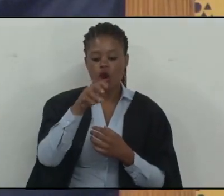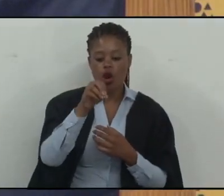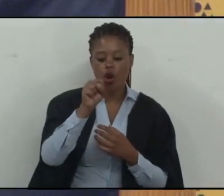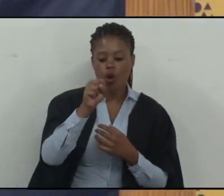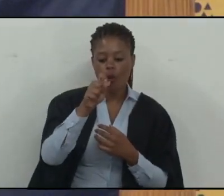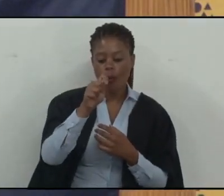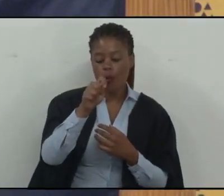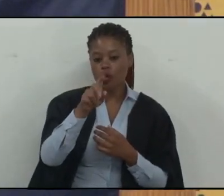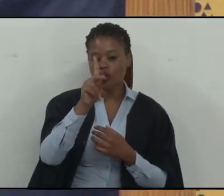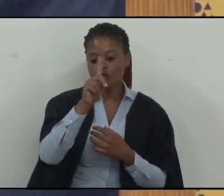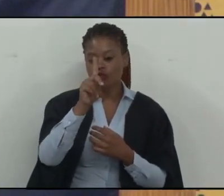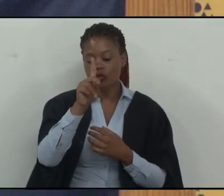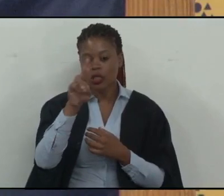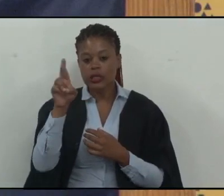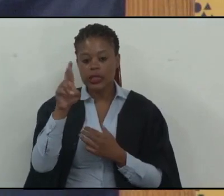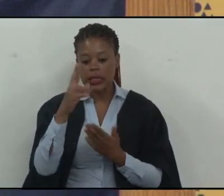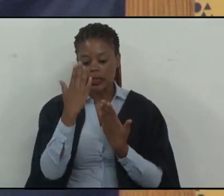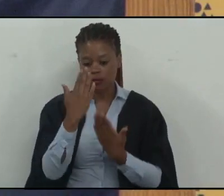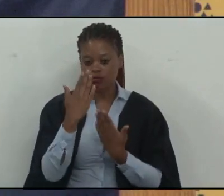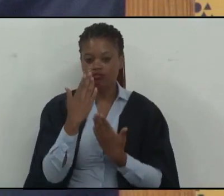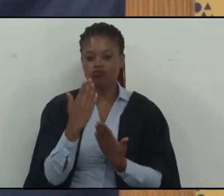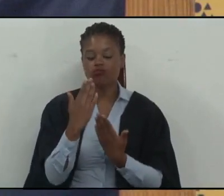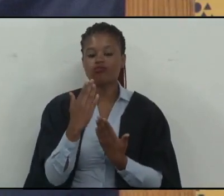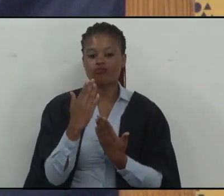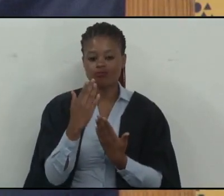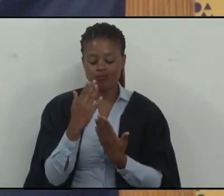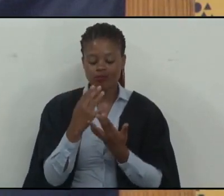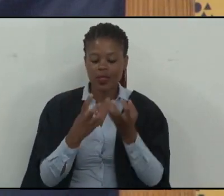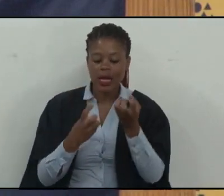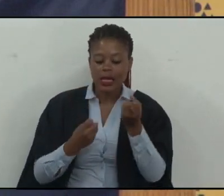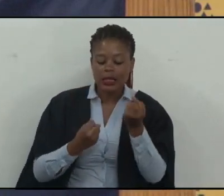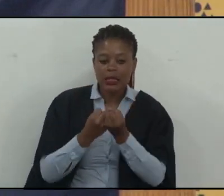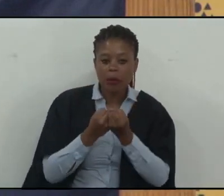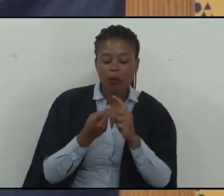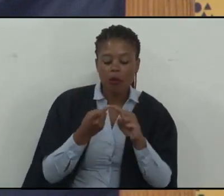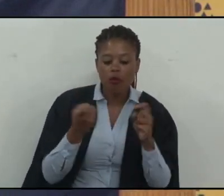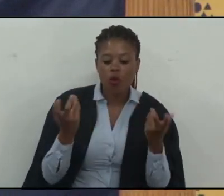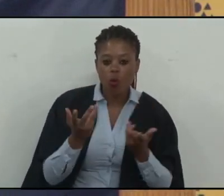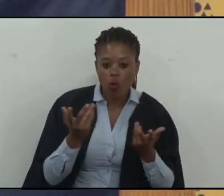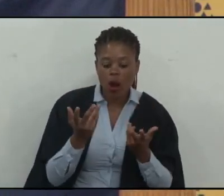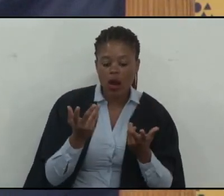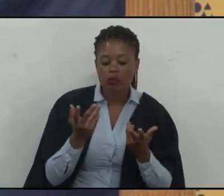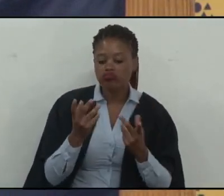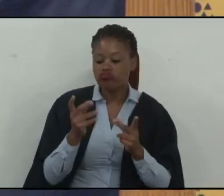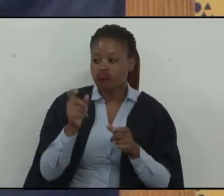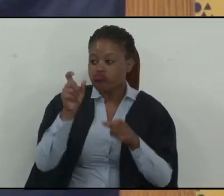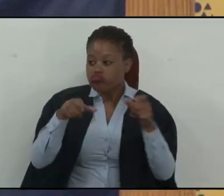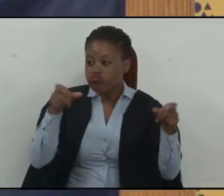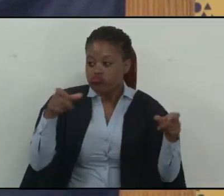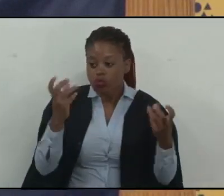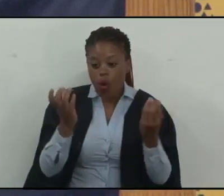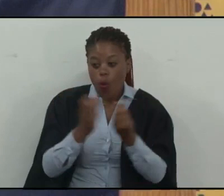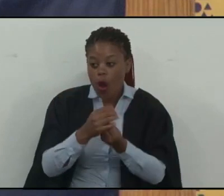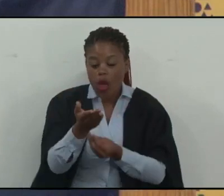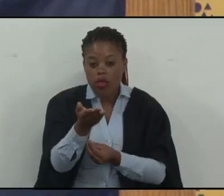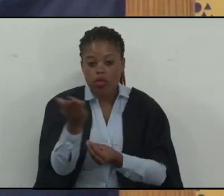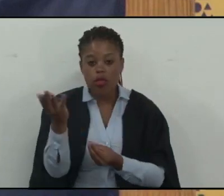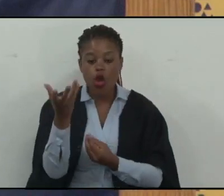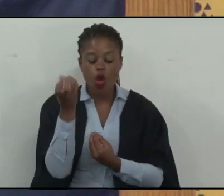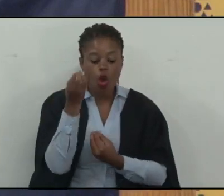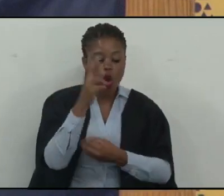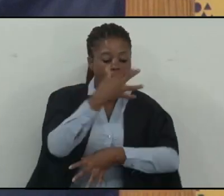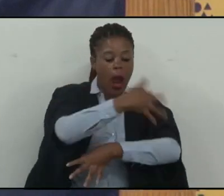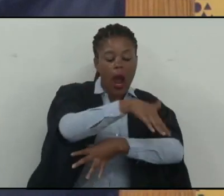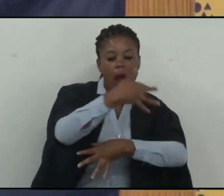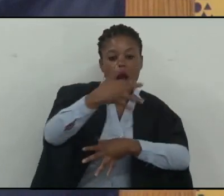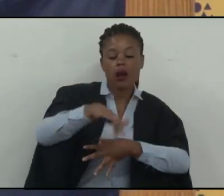postdoctoral studies, it was with support of someone in the room or outside